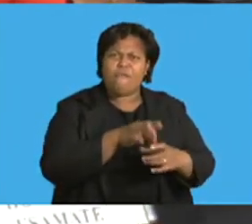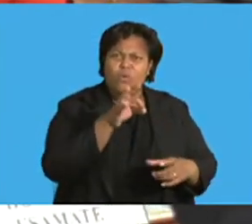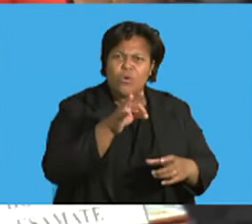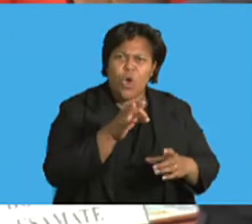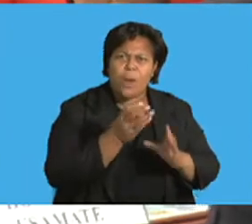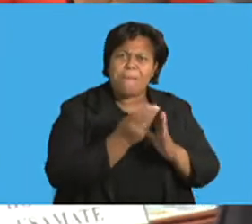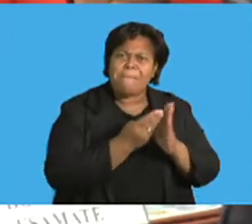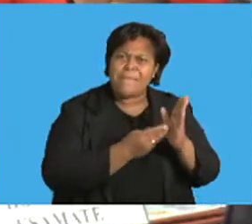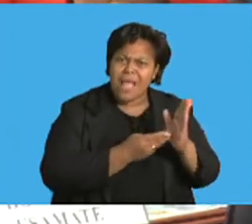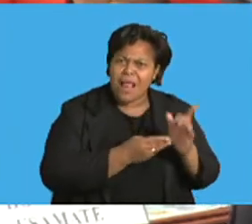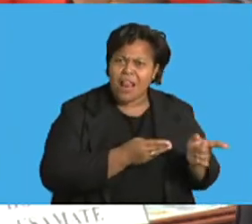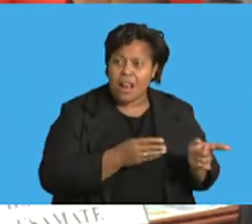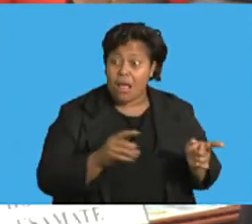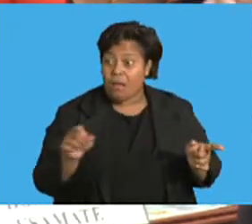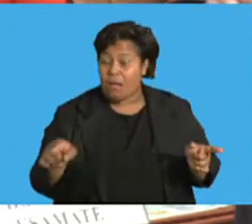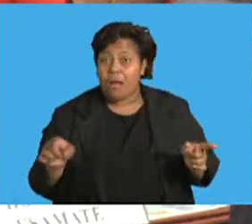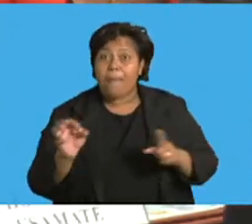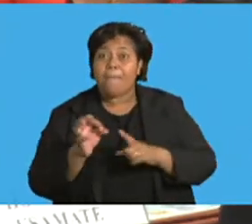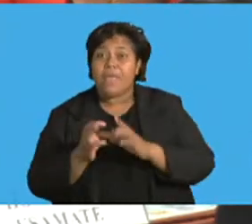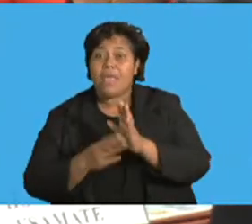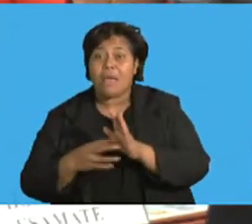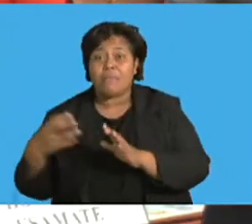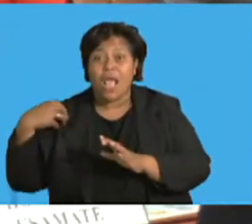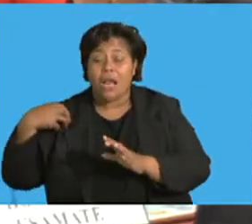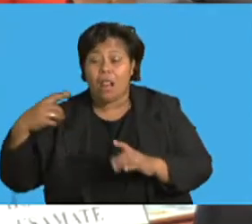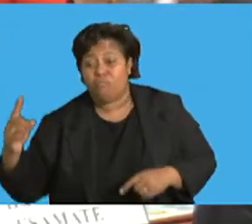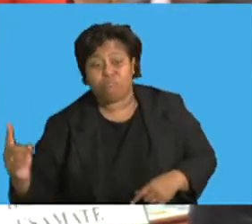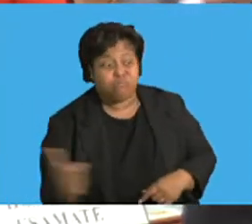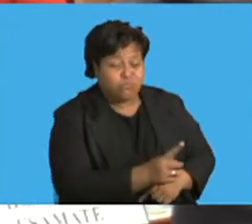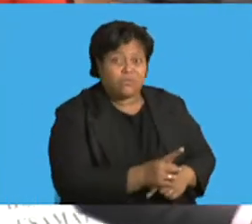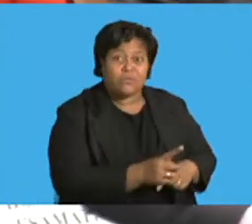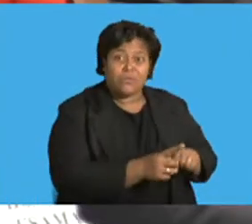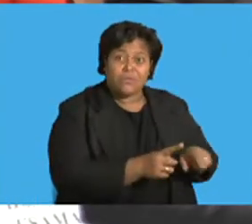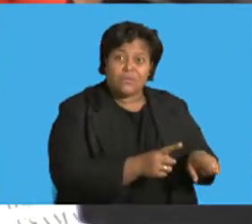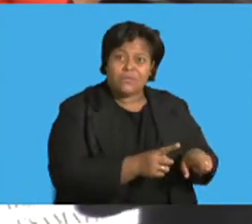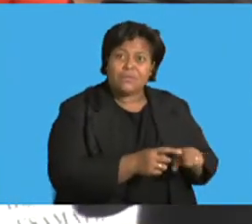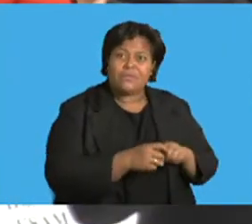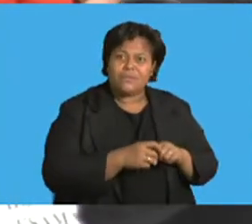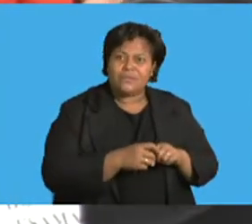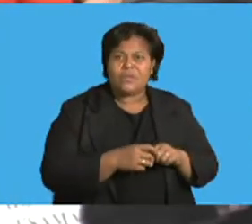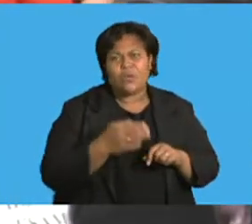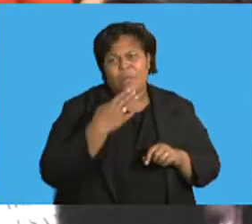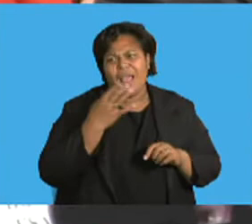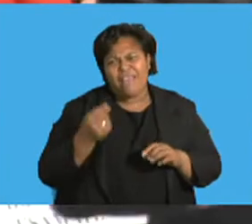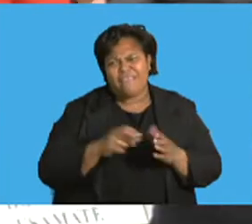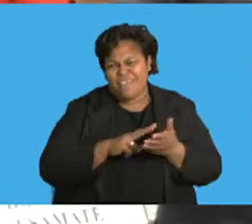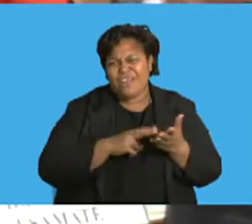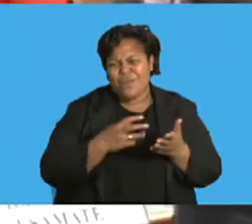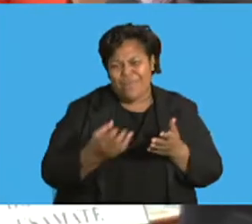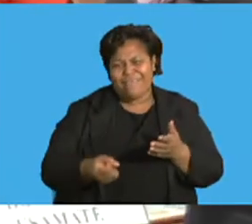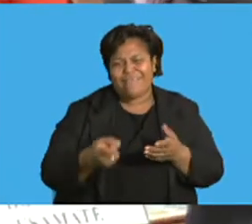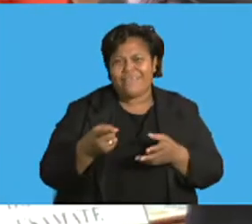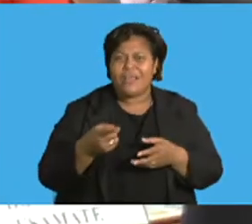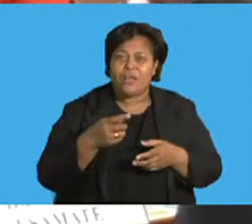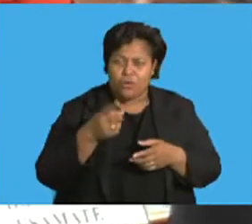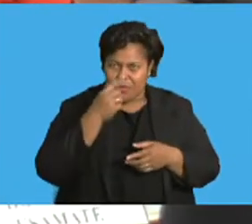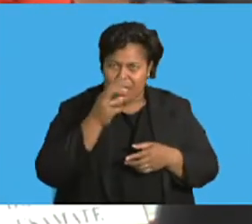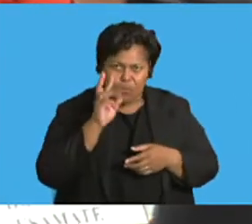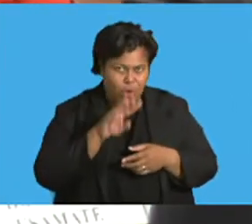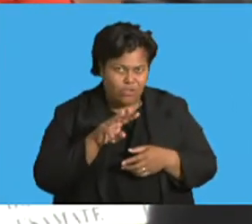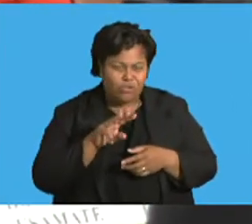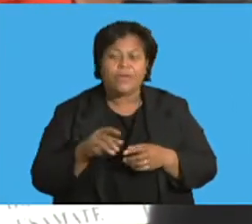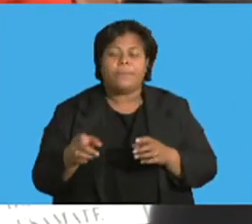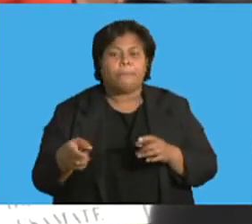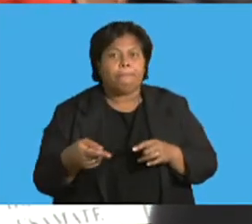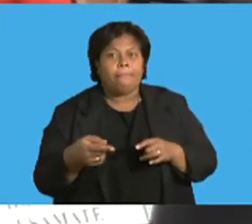that. There's also the report of the Privileges Committee that dealt with it too. Please have a look at it. He rushed towards them. He manhandled,